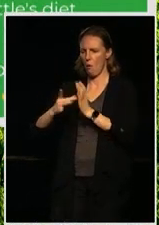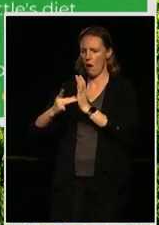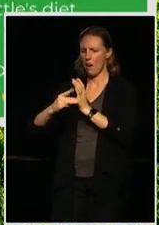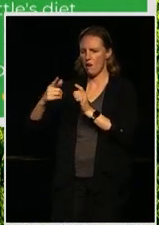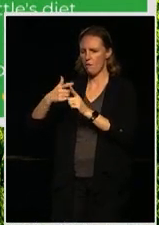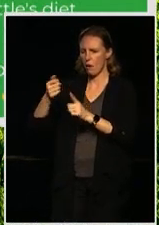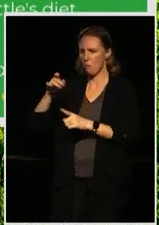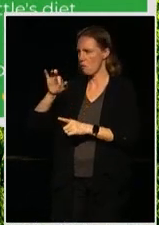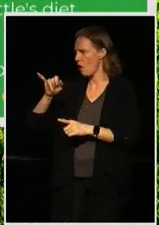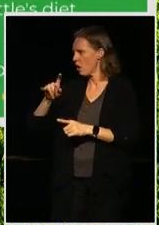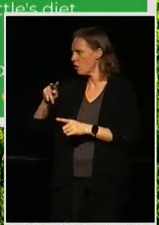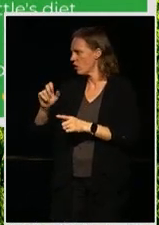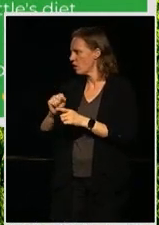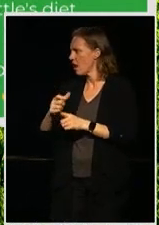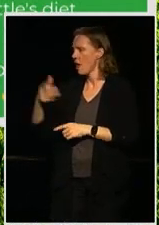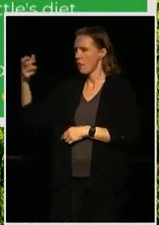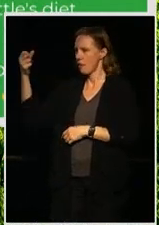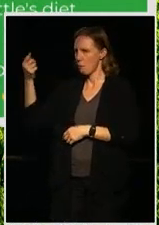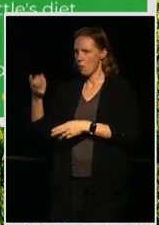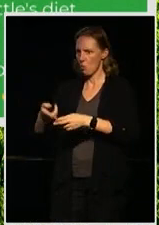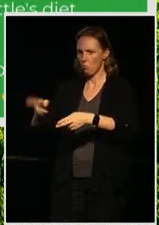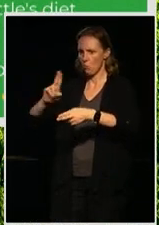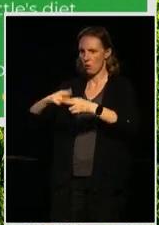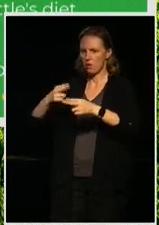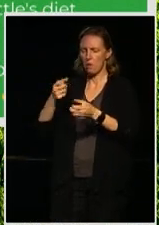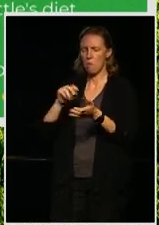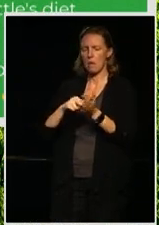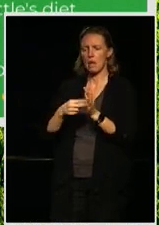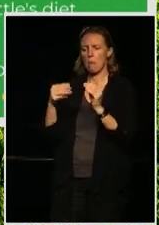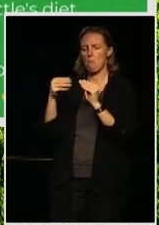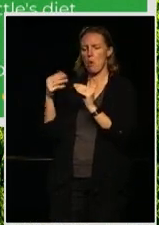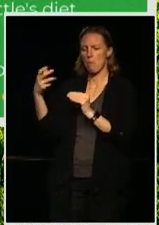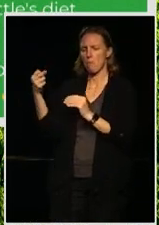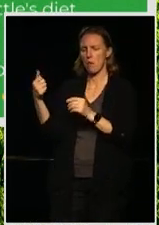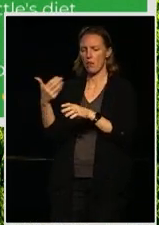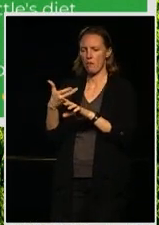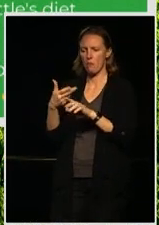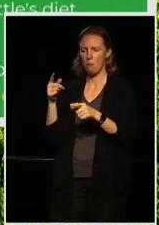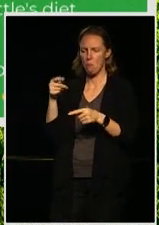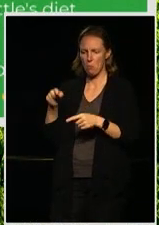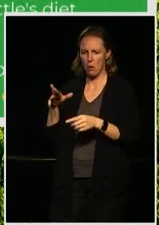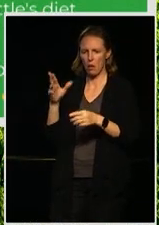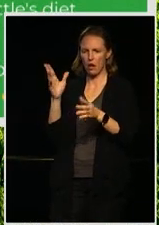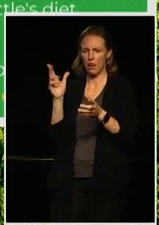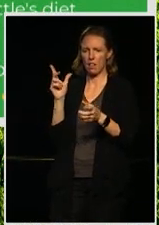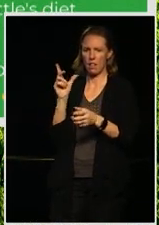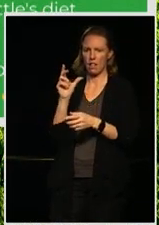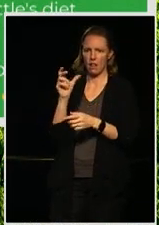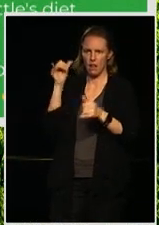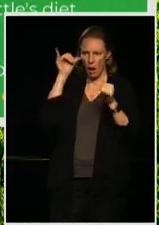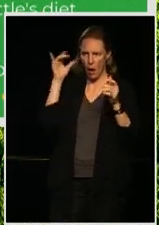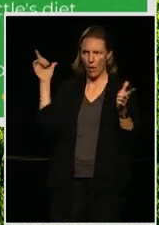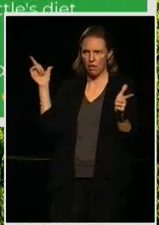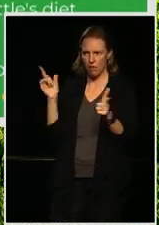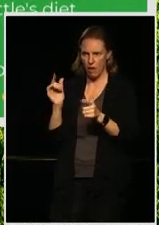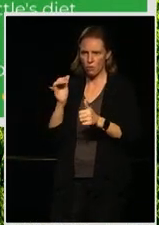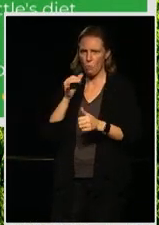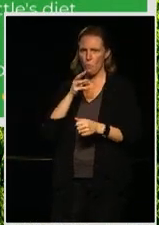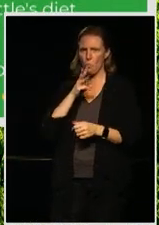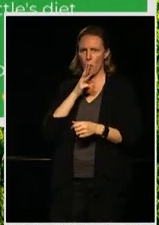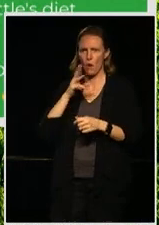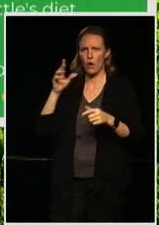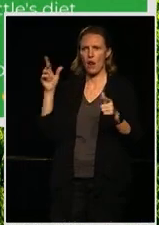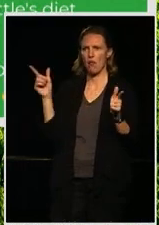and milk fat production increased. I mean, more milk per cow, less emission, less water, less land. And